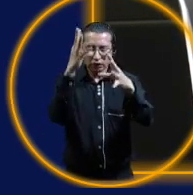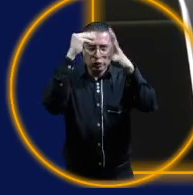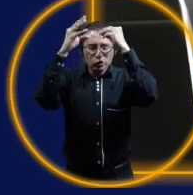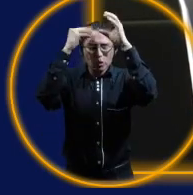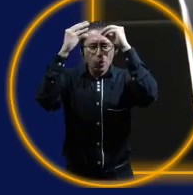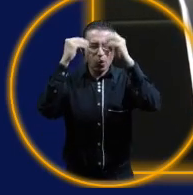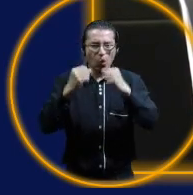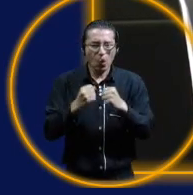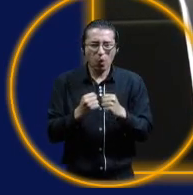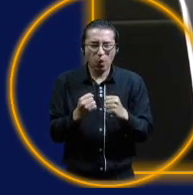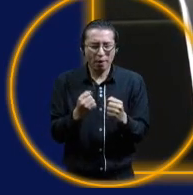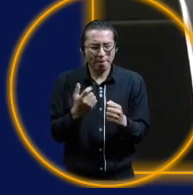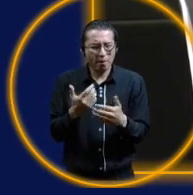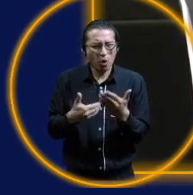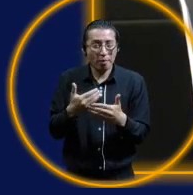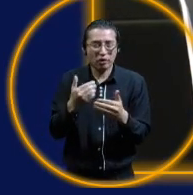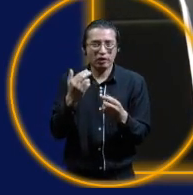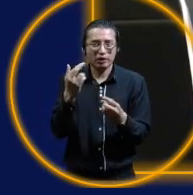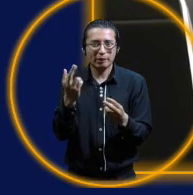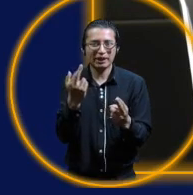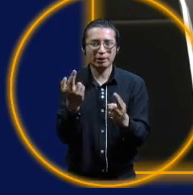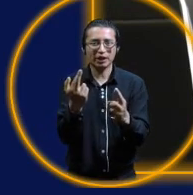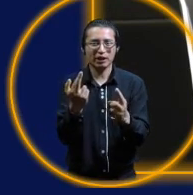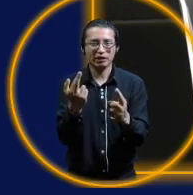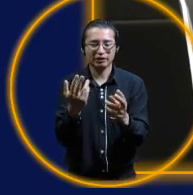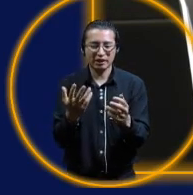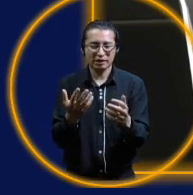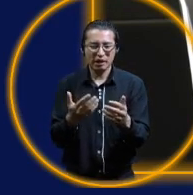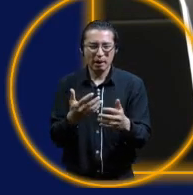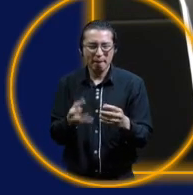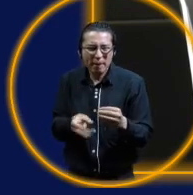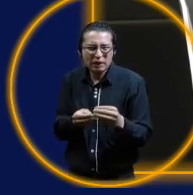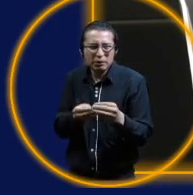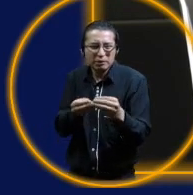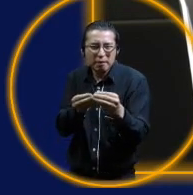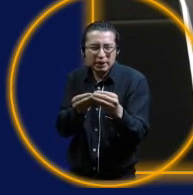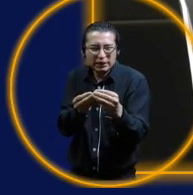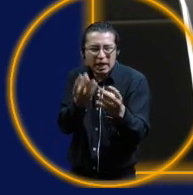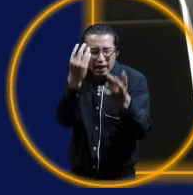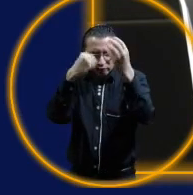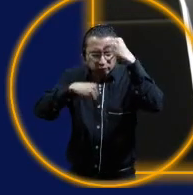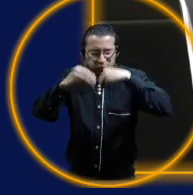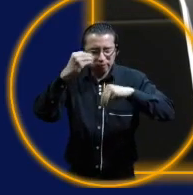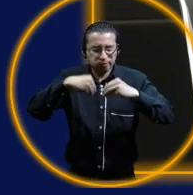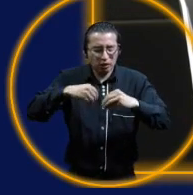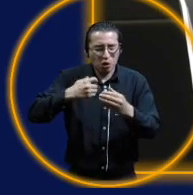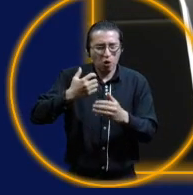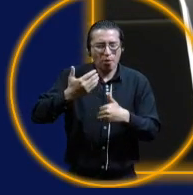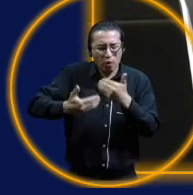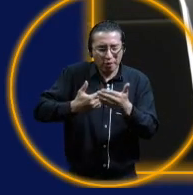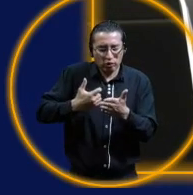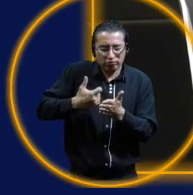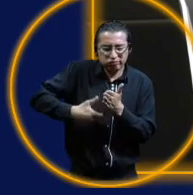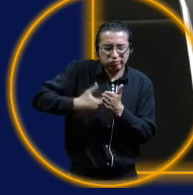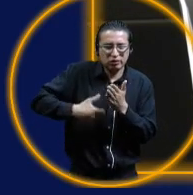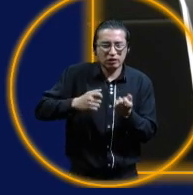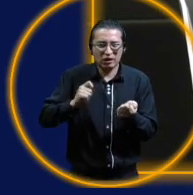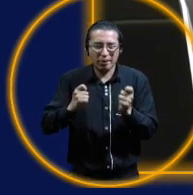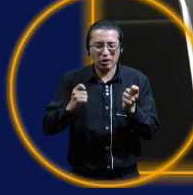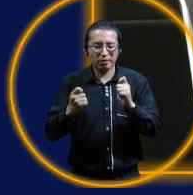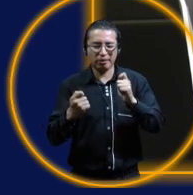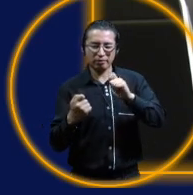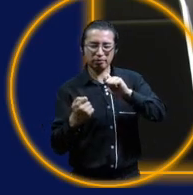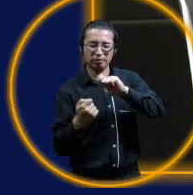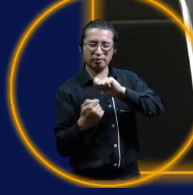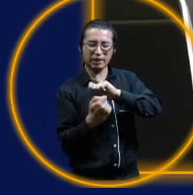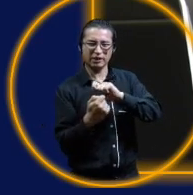you gain motivation. And the motivation from knowing you're improving at the craft results in you actually being able to